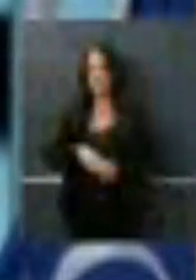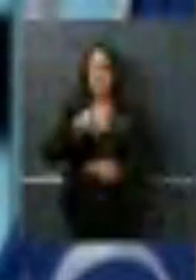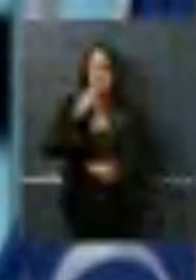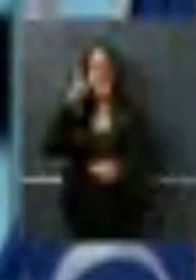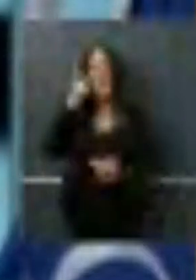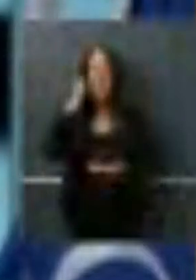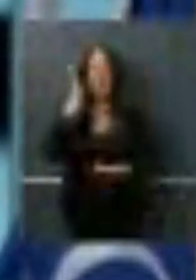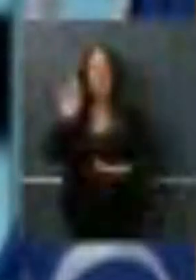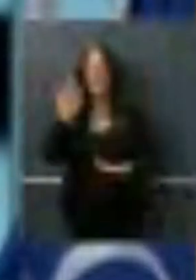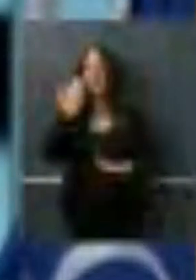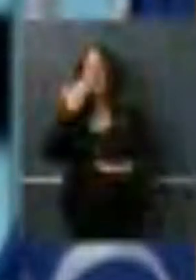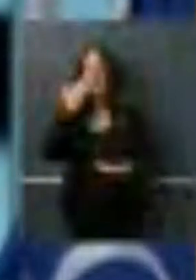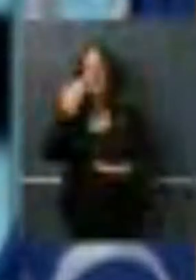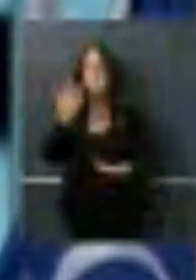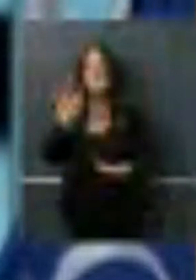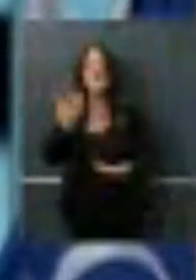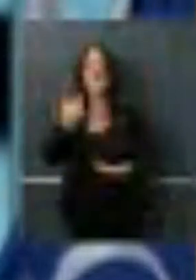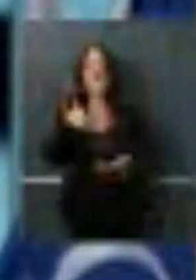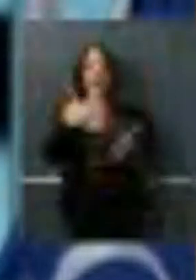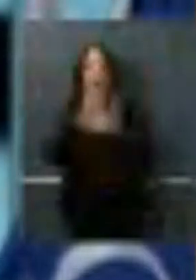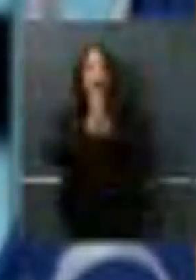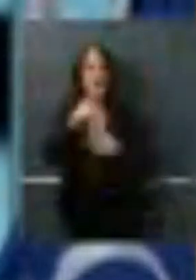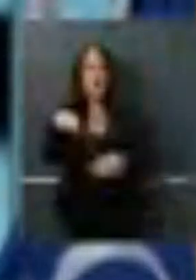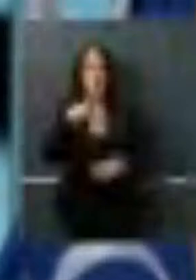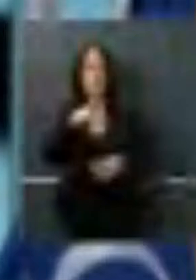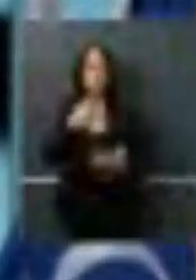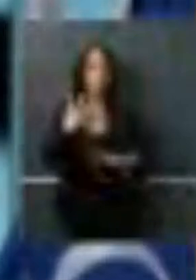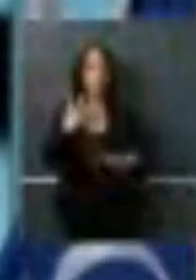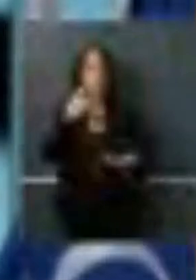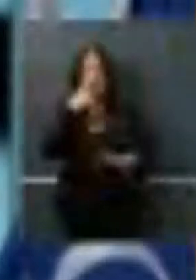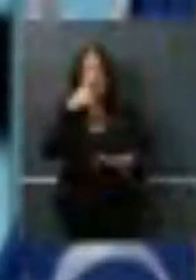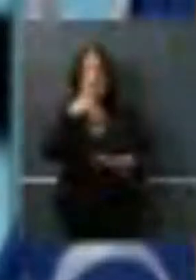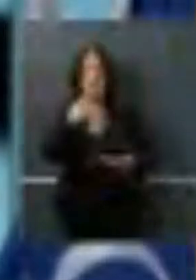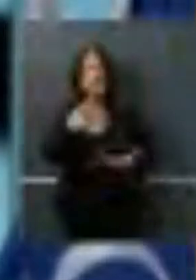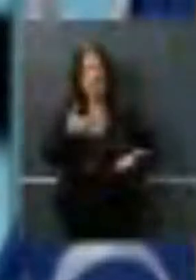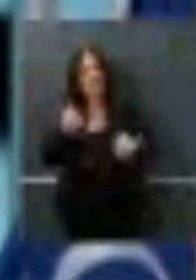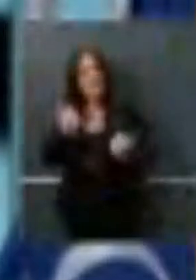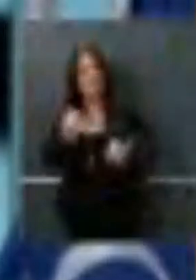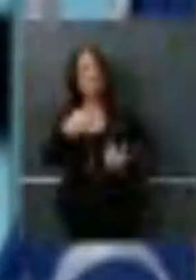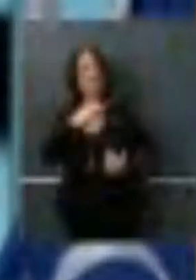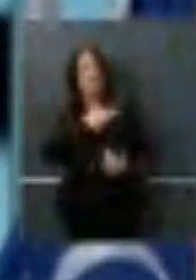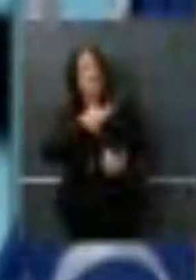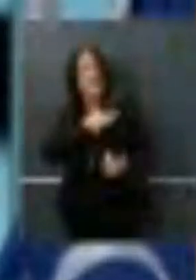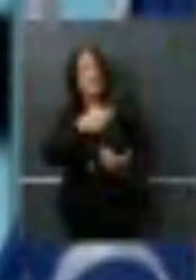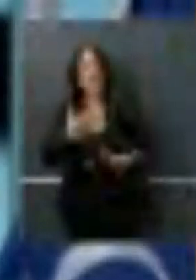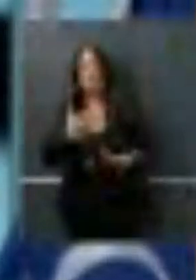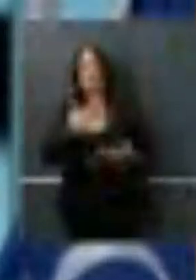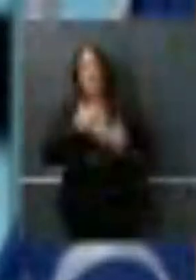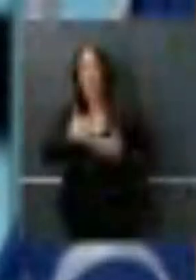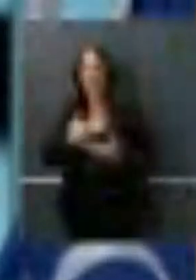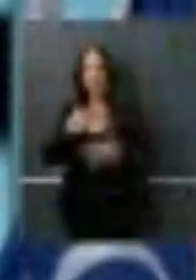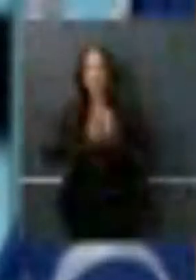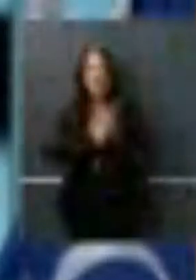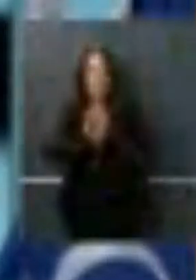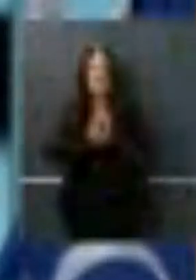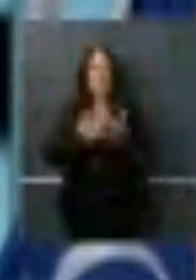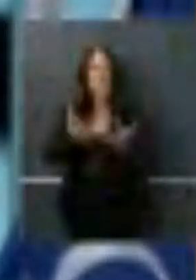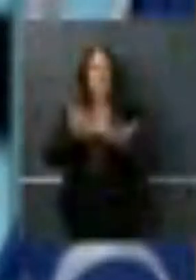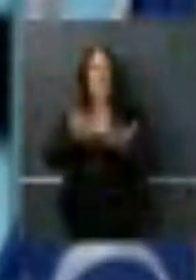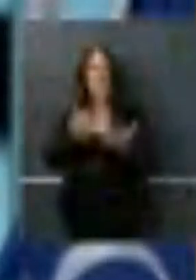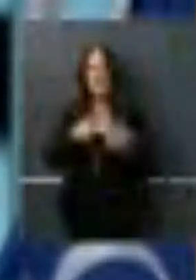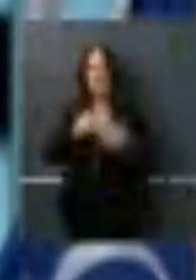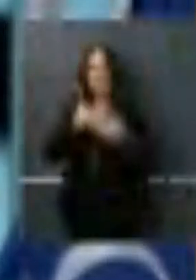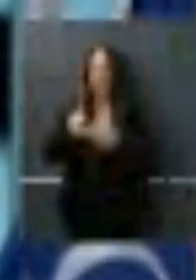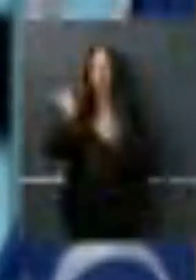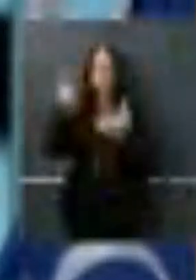attention, their passion, and their sense of purpose to a cause bigger than themselves. And we would match that cause